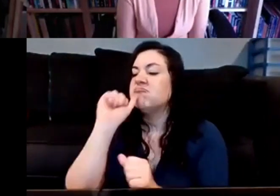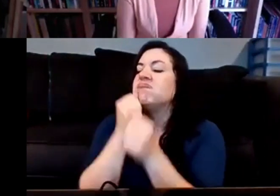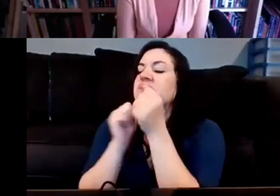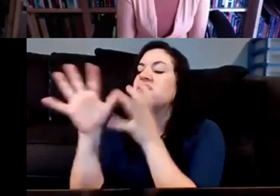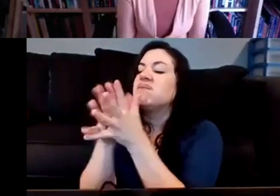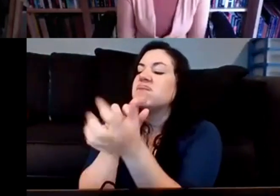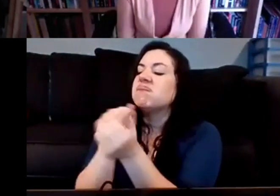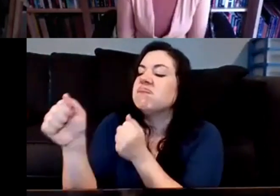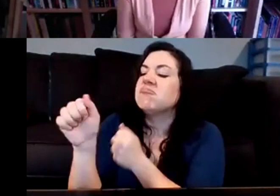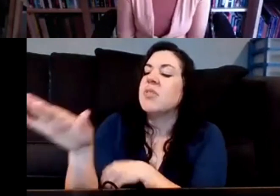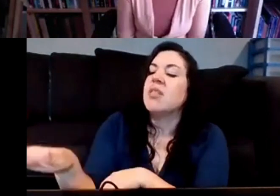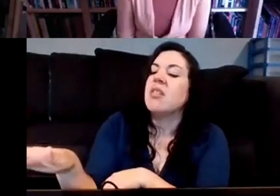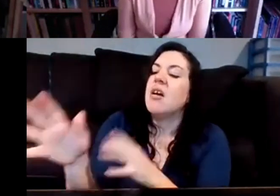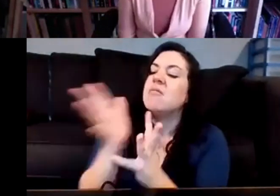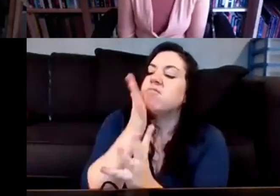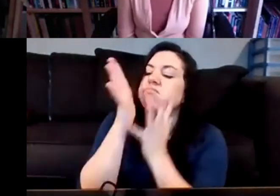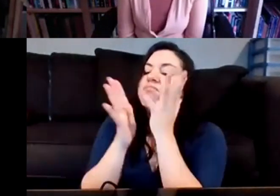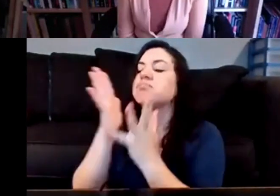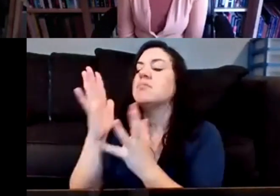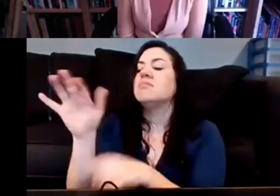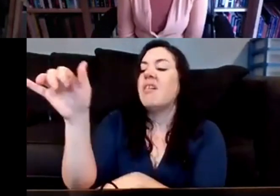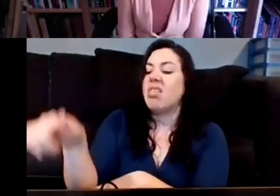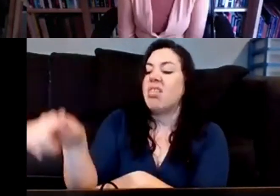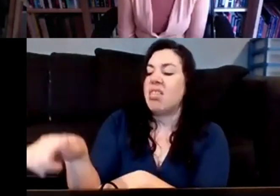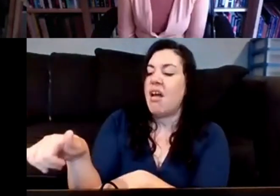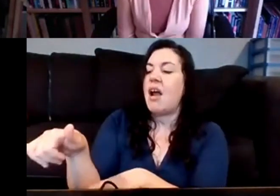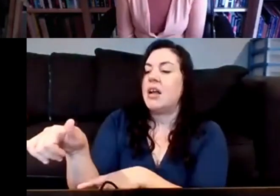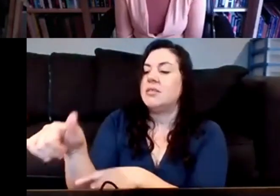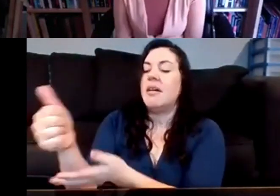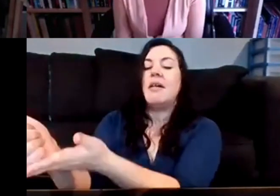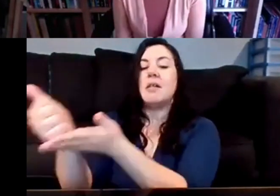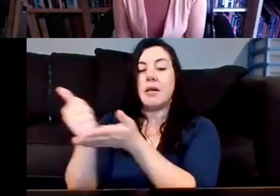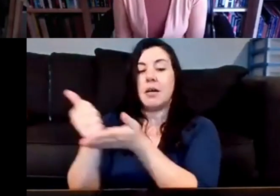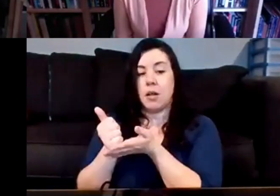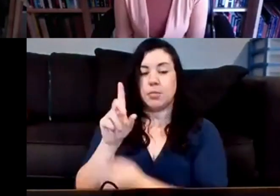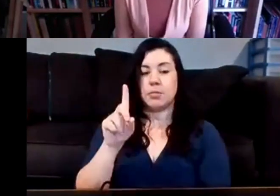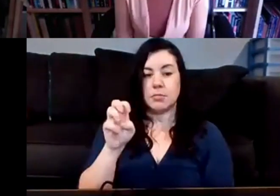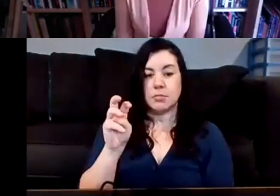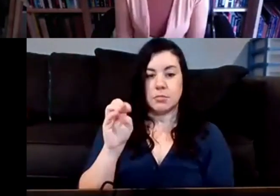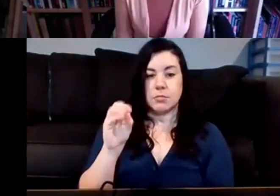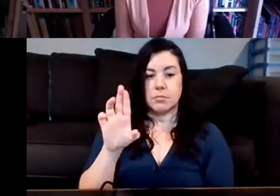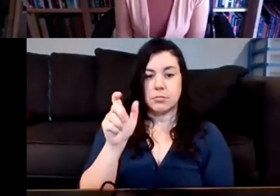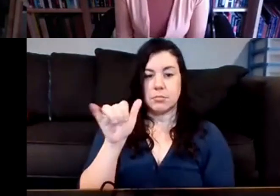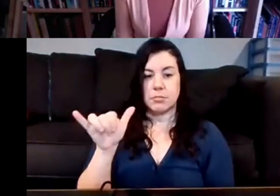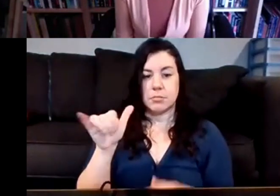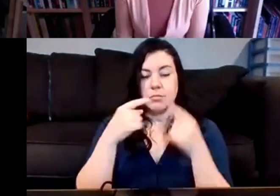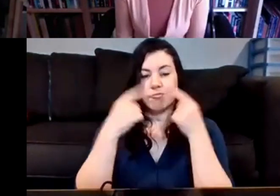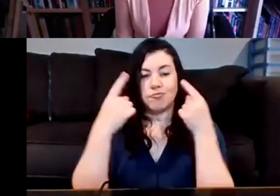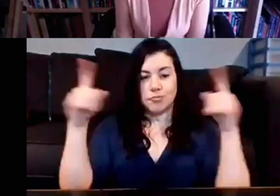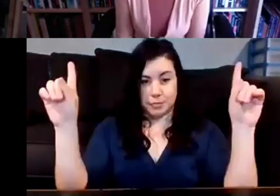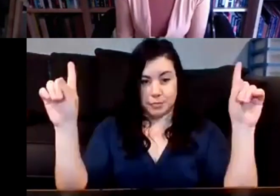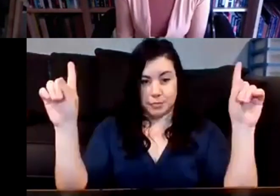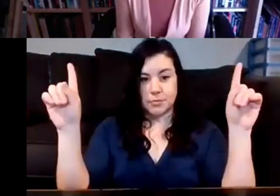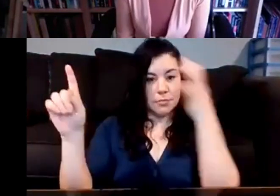that serves as the vestibule for the democracy to come. And so those images,